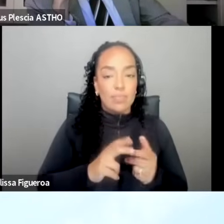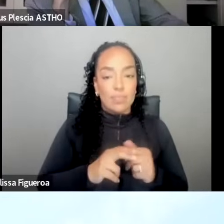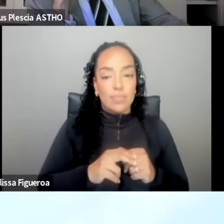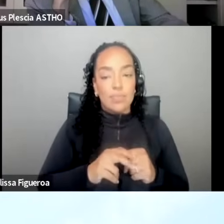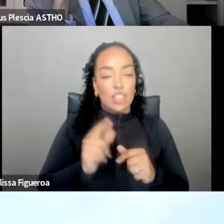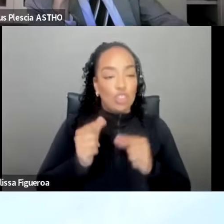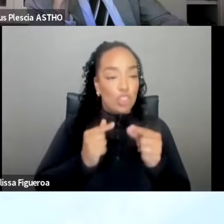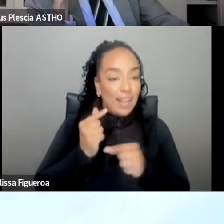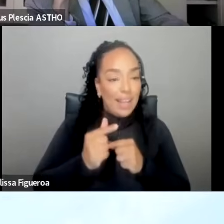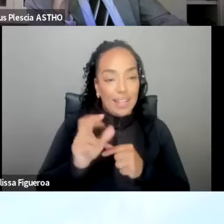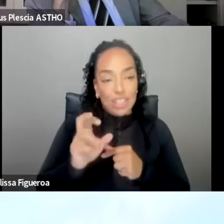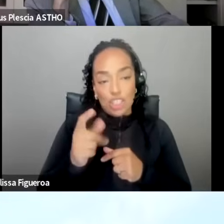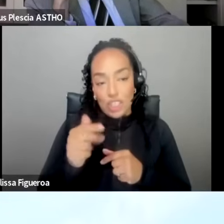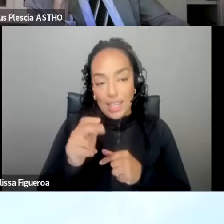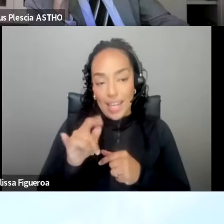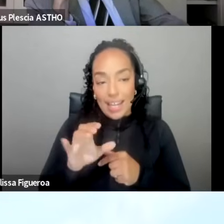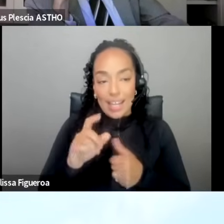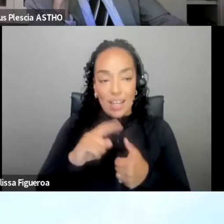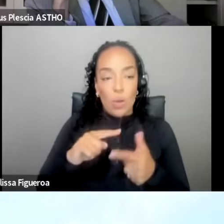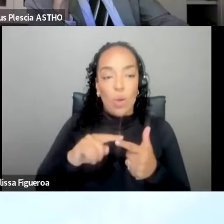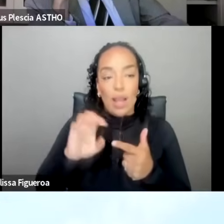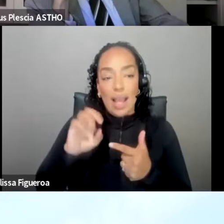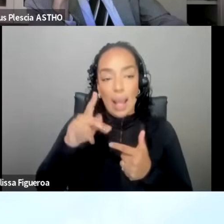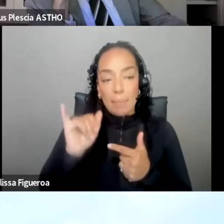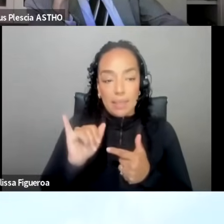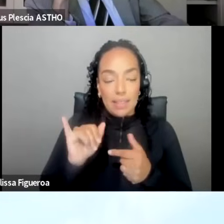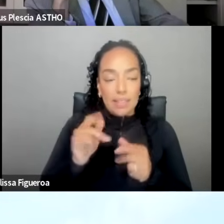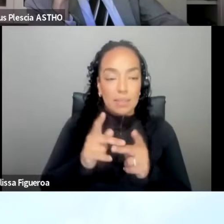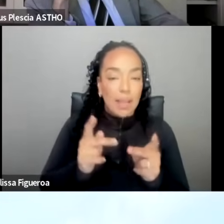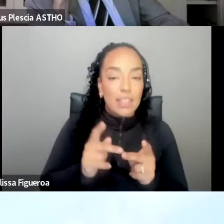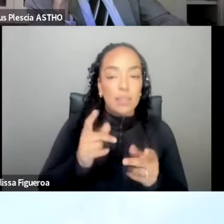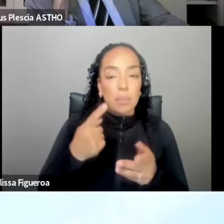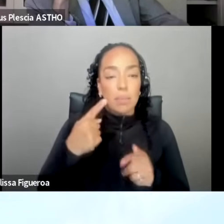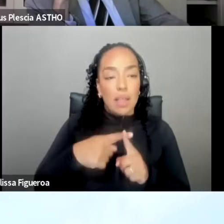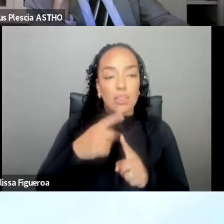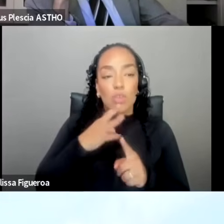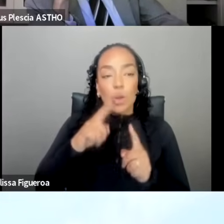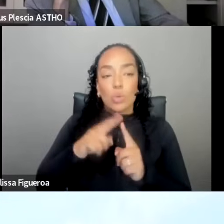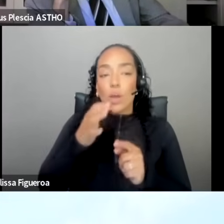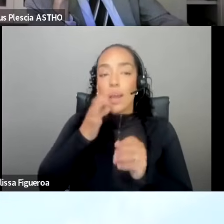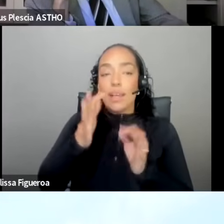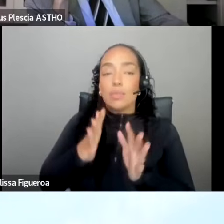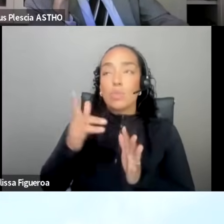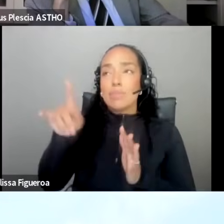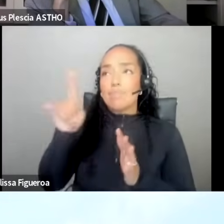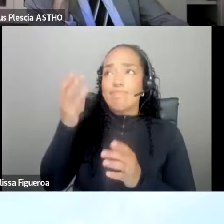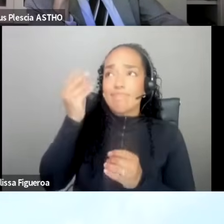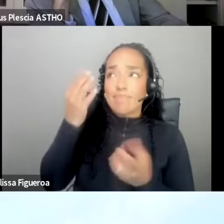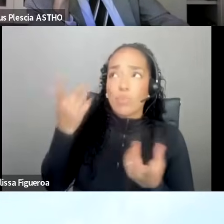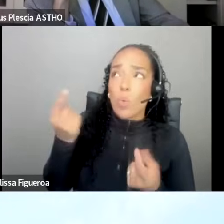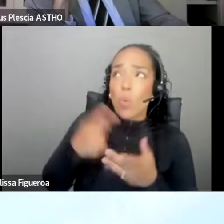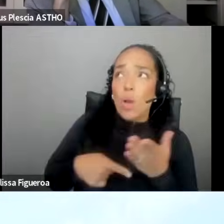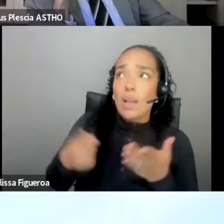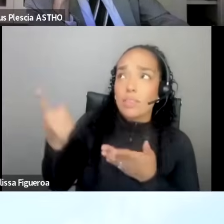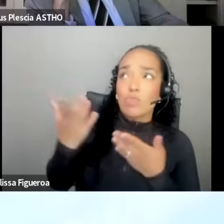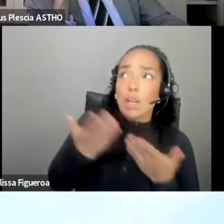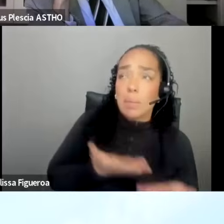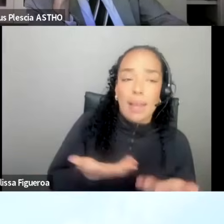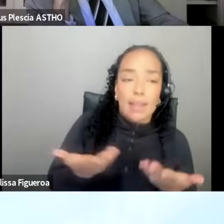concerned. And then, of course, talk to our flu risk management meeting experts to think through this and what we'd recommend. We rapidly convene them often.